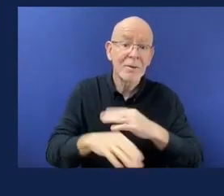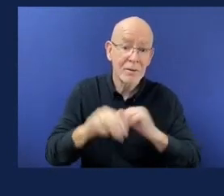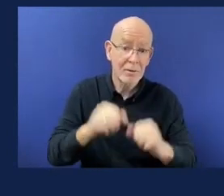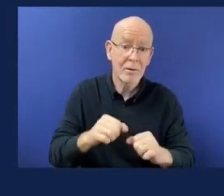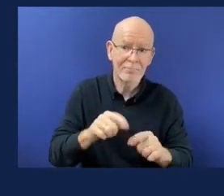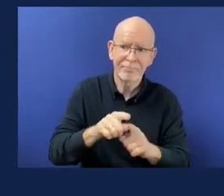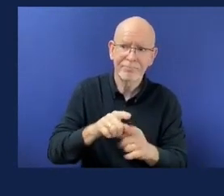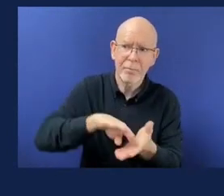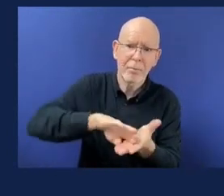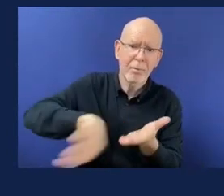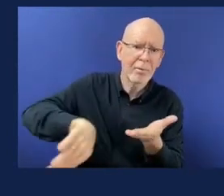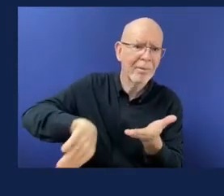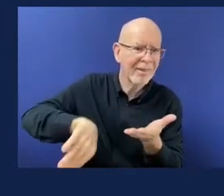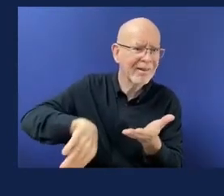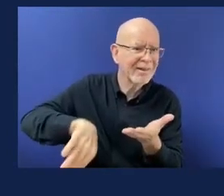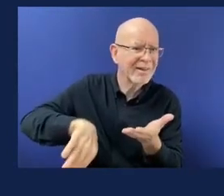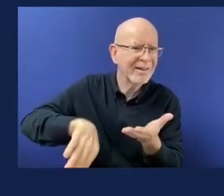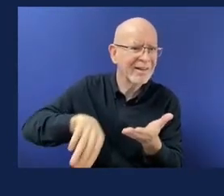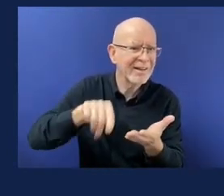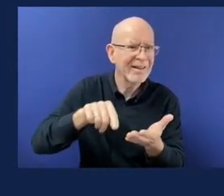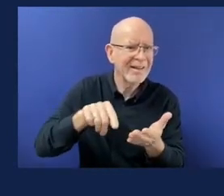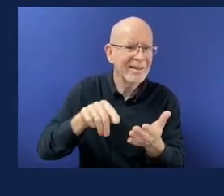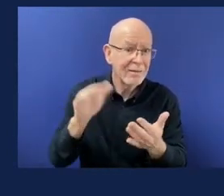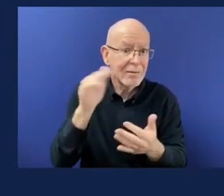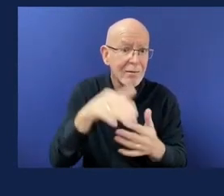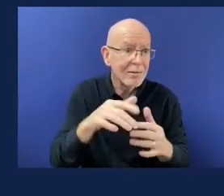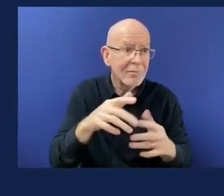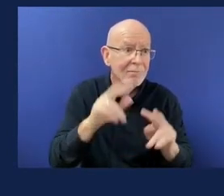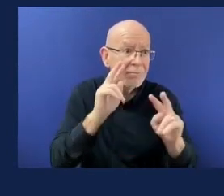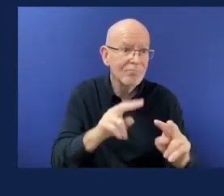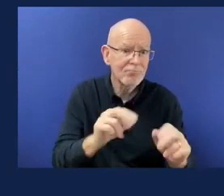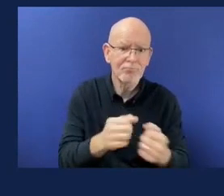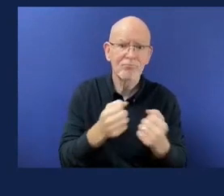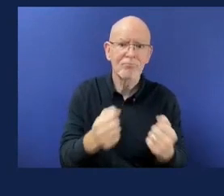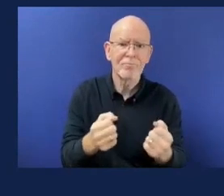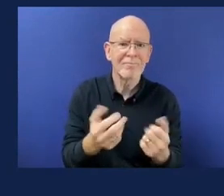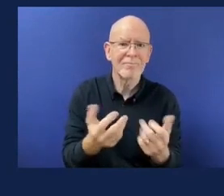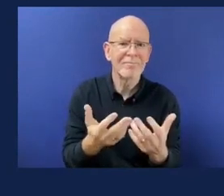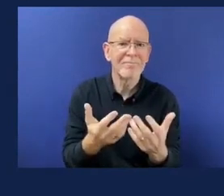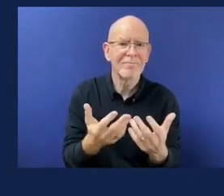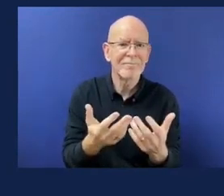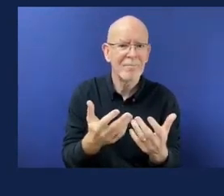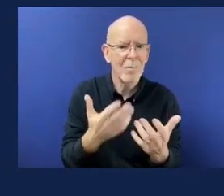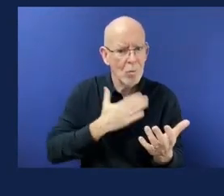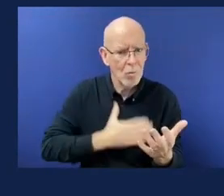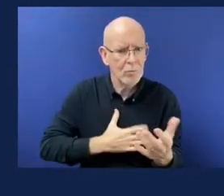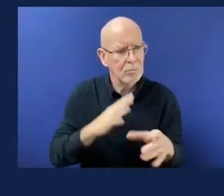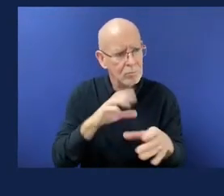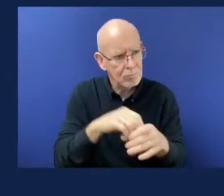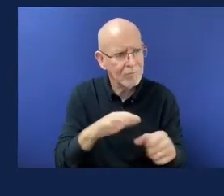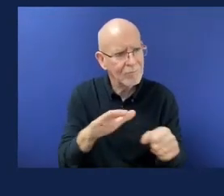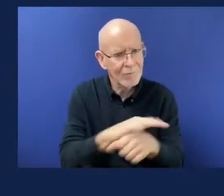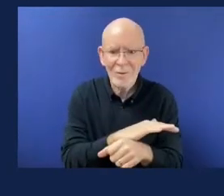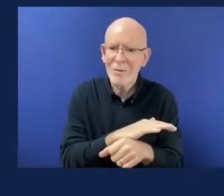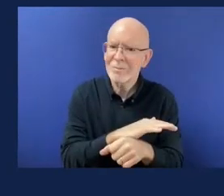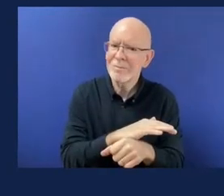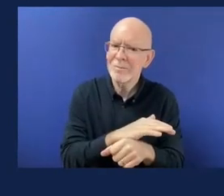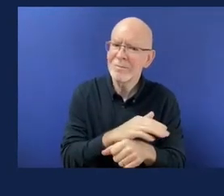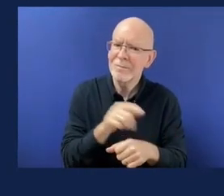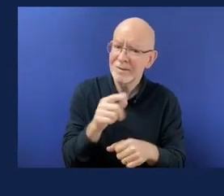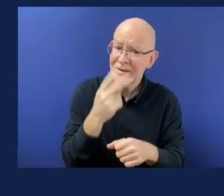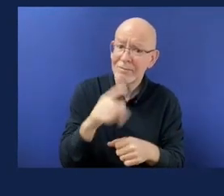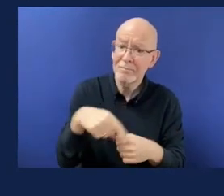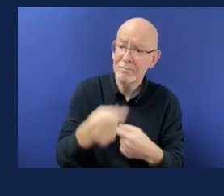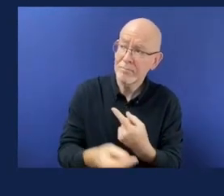We found, of course, referring to this slide and my previous comment, that the accessibility was a key